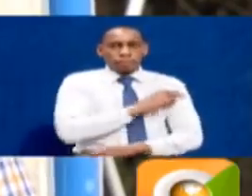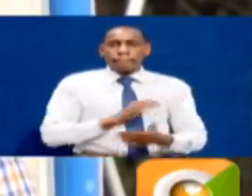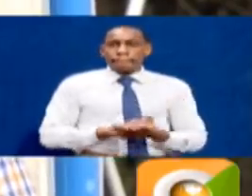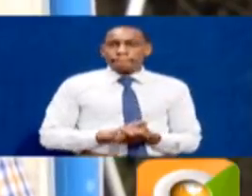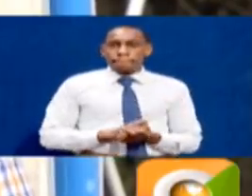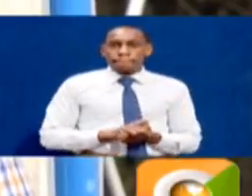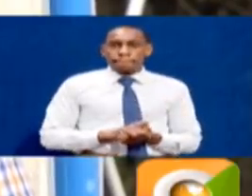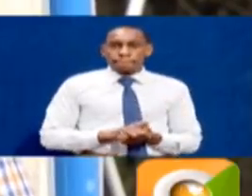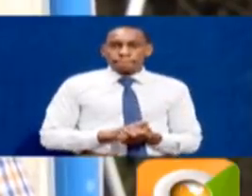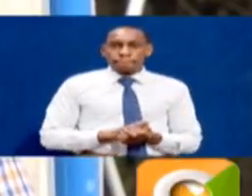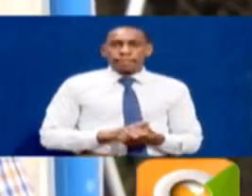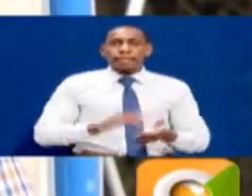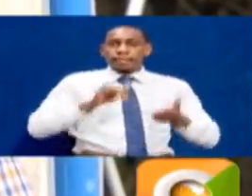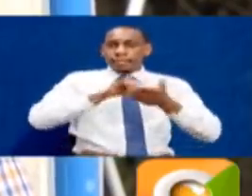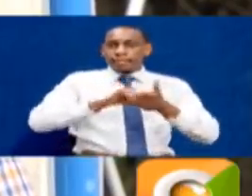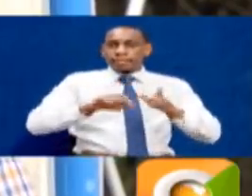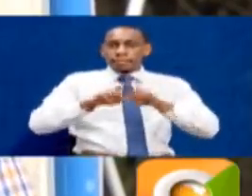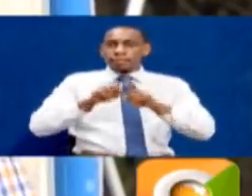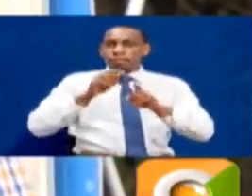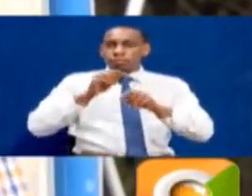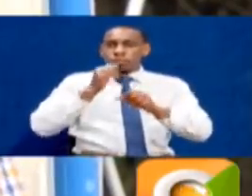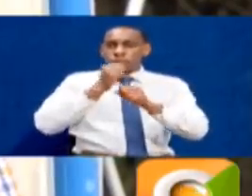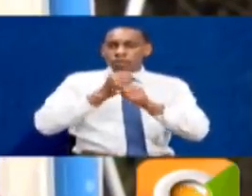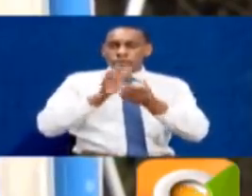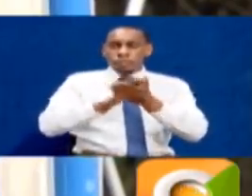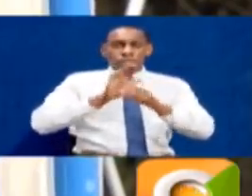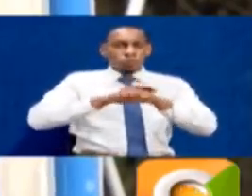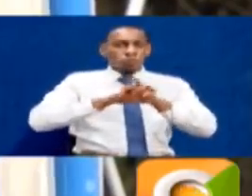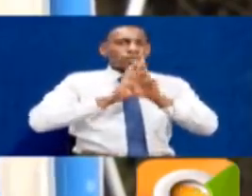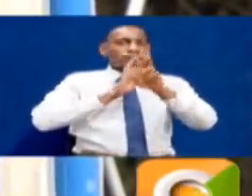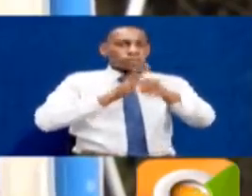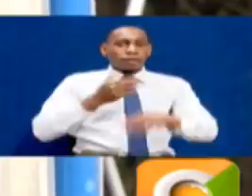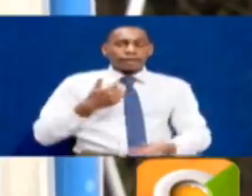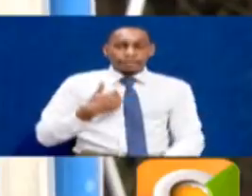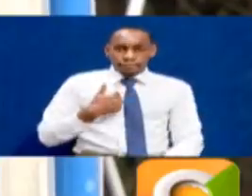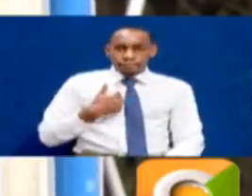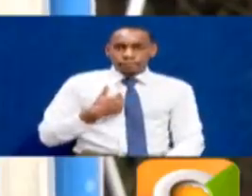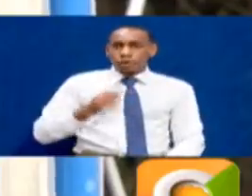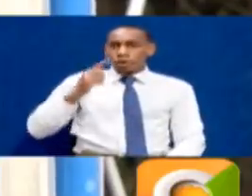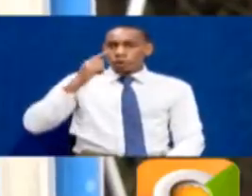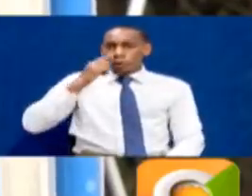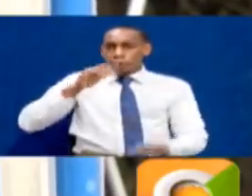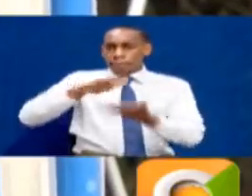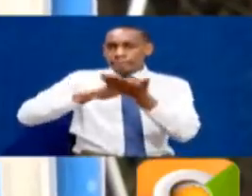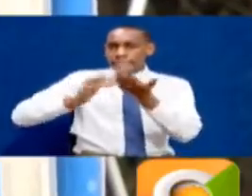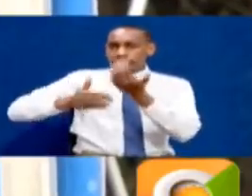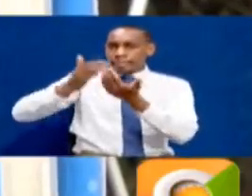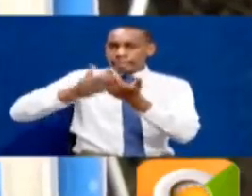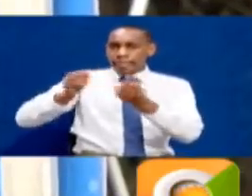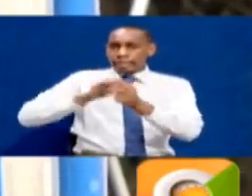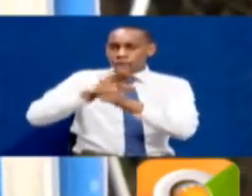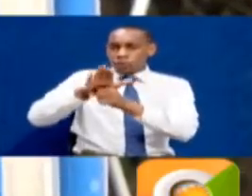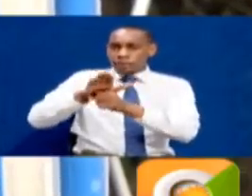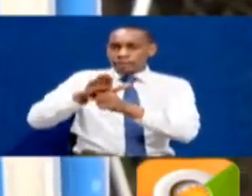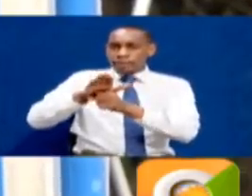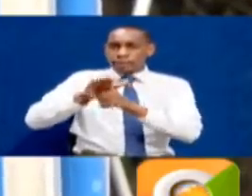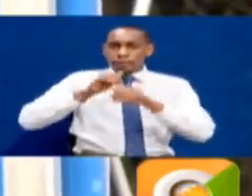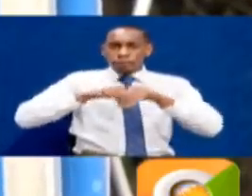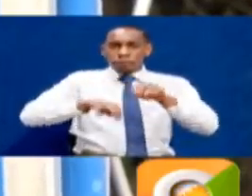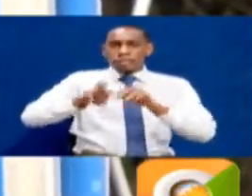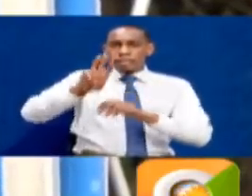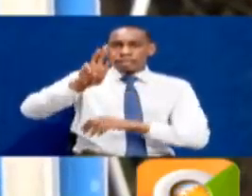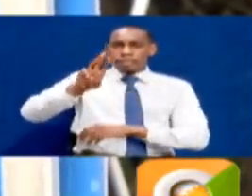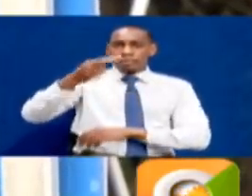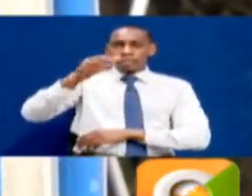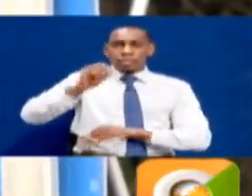specifically. And that we did with very good outcomes. So for home-based care for COVID-19, based on the WHO